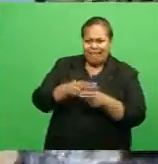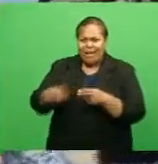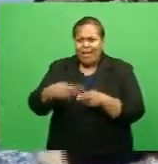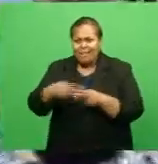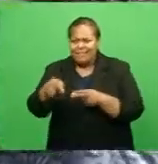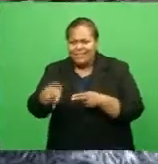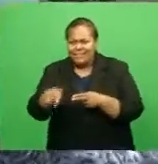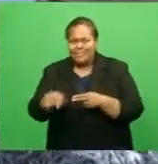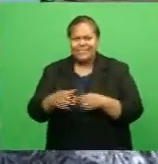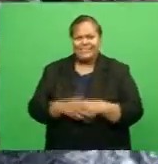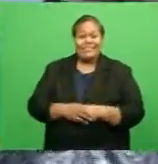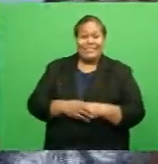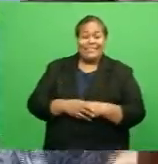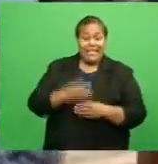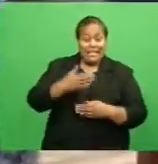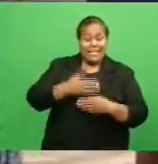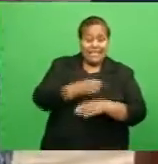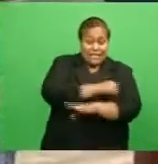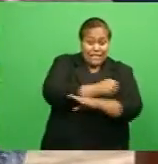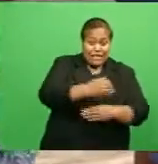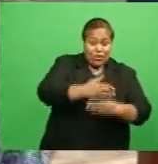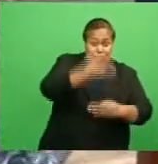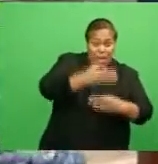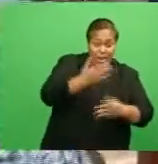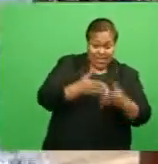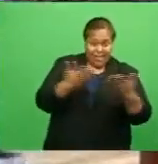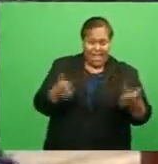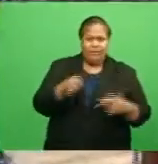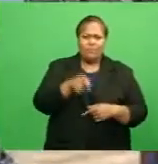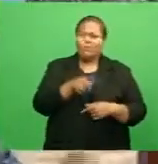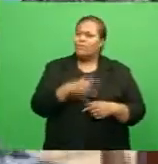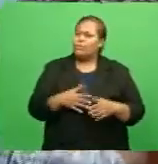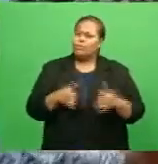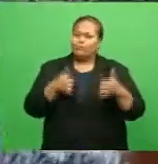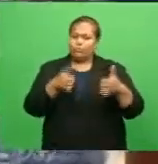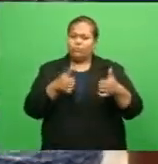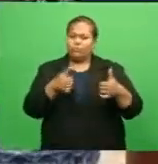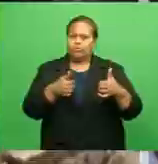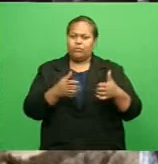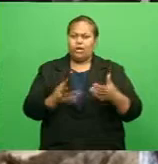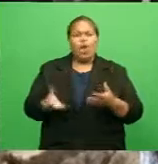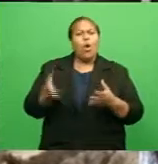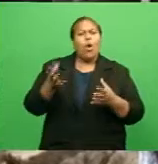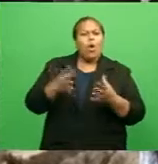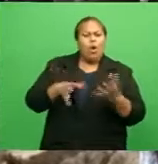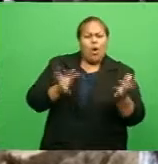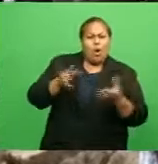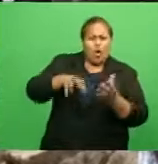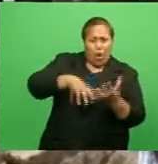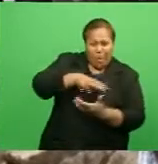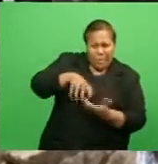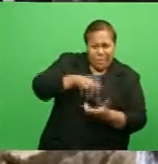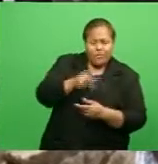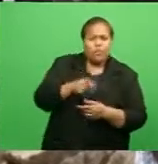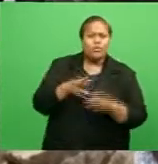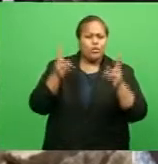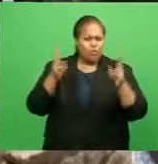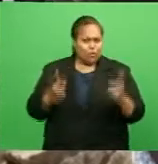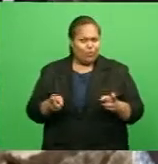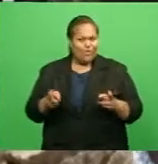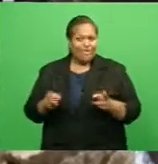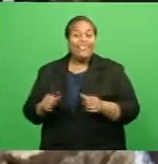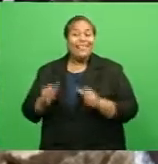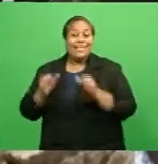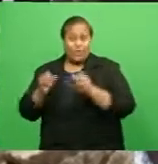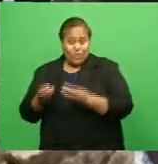ensure consistency. The seawall is an ingenious combination of human-made and nature-based solutions to provide